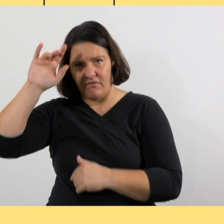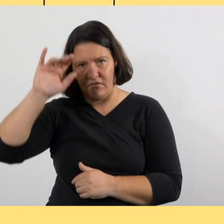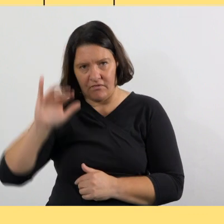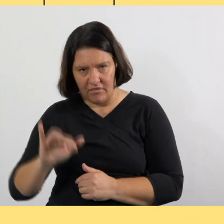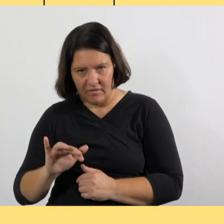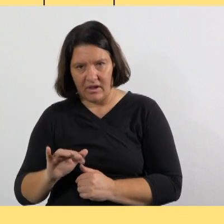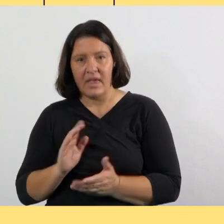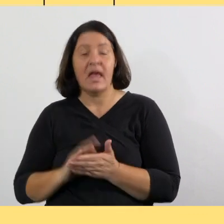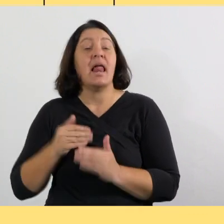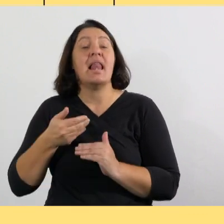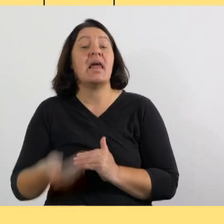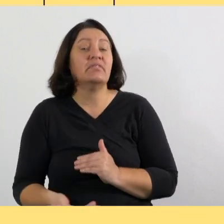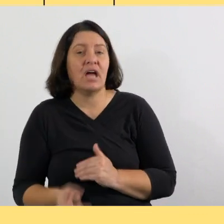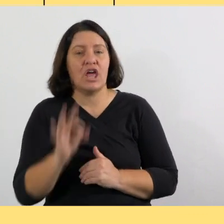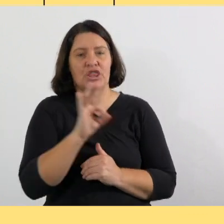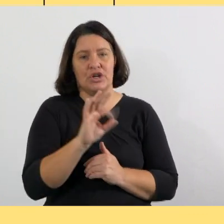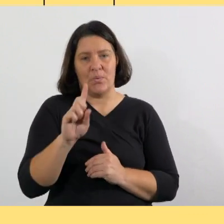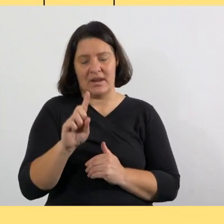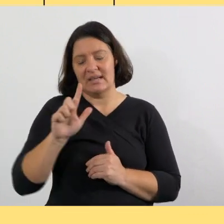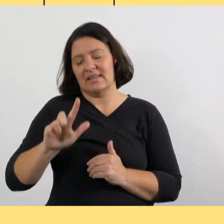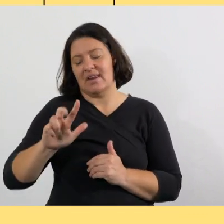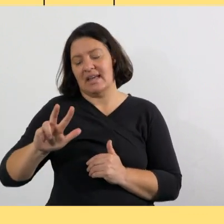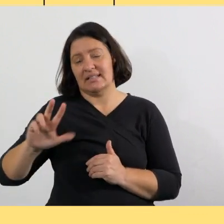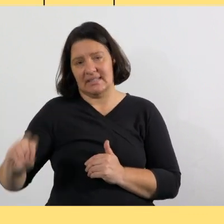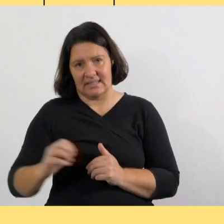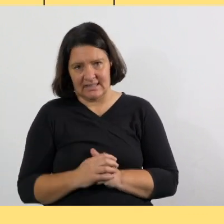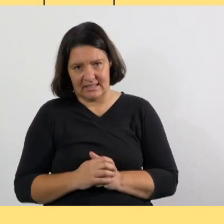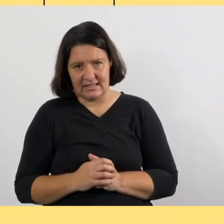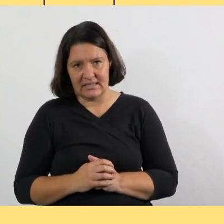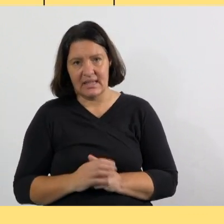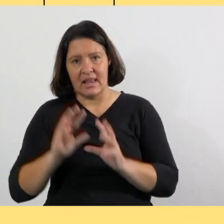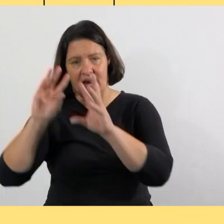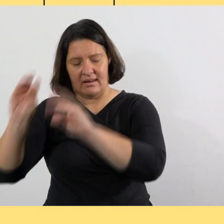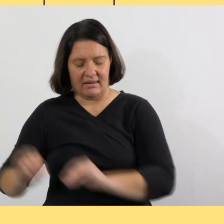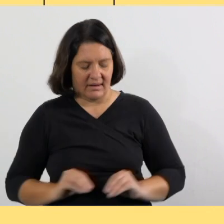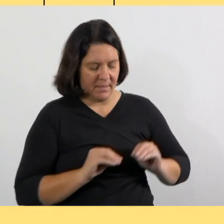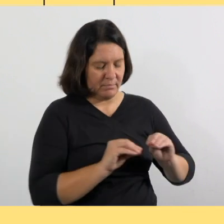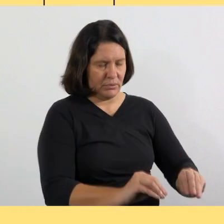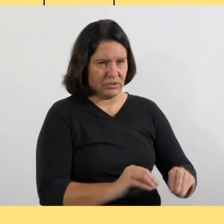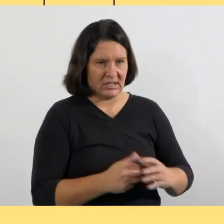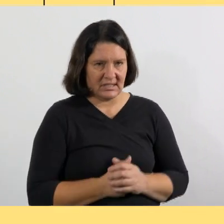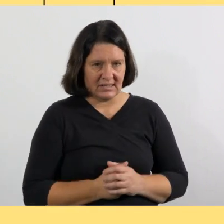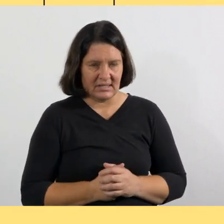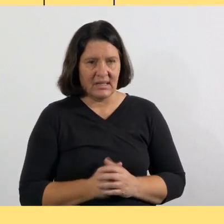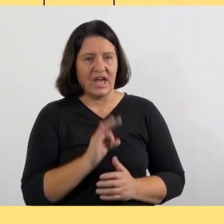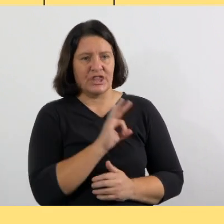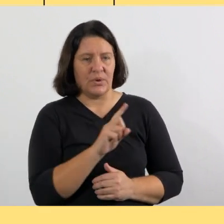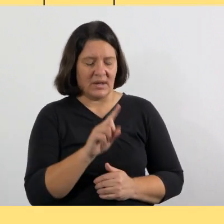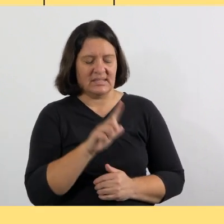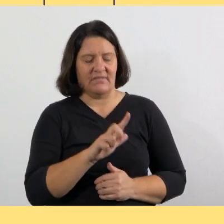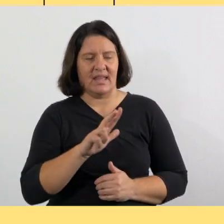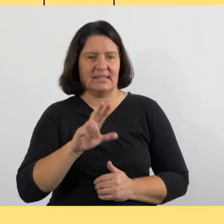that and these particular amounts, and you find you have a balance carried down of